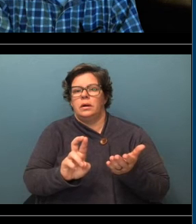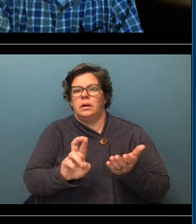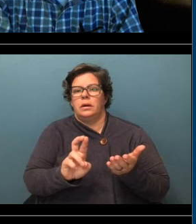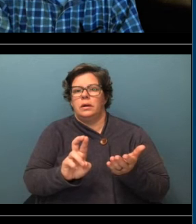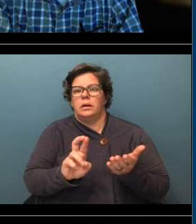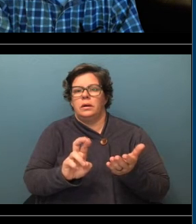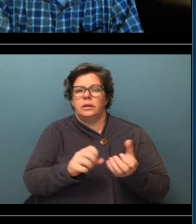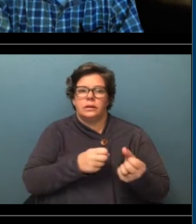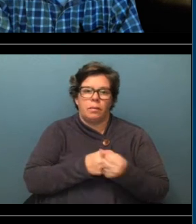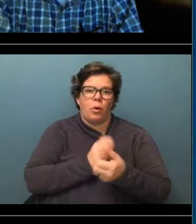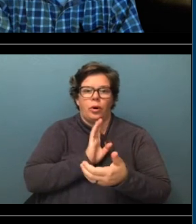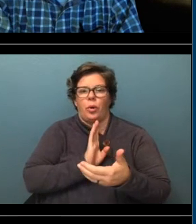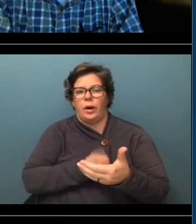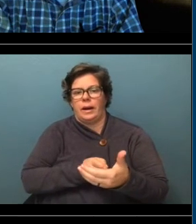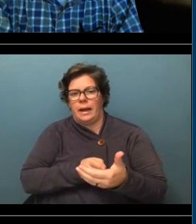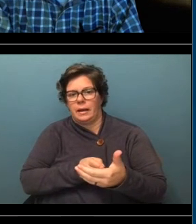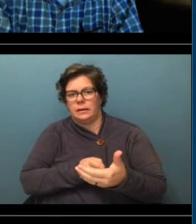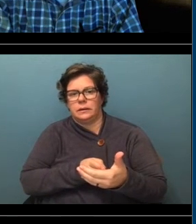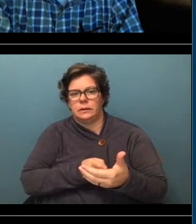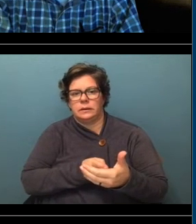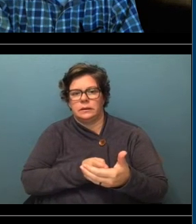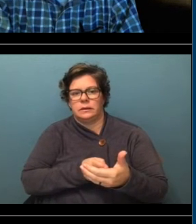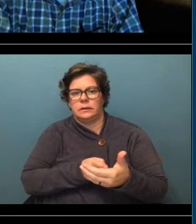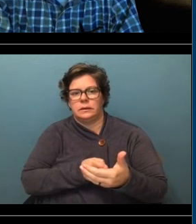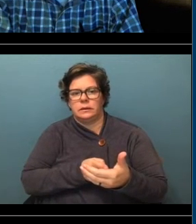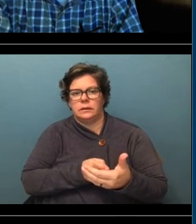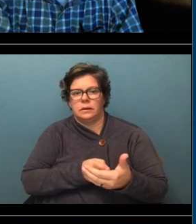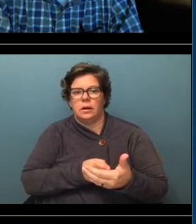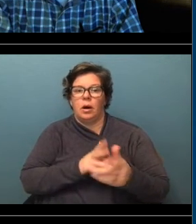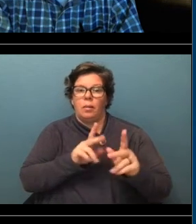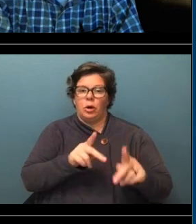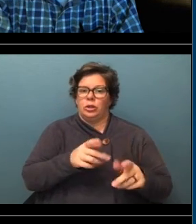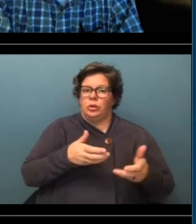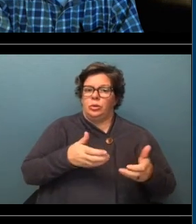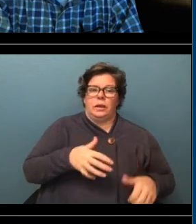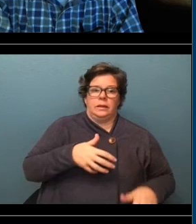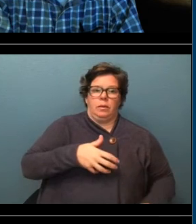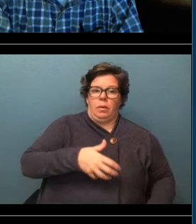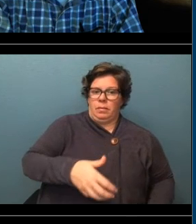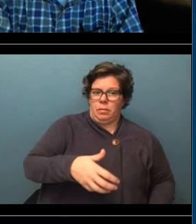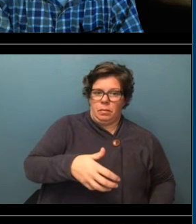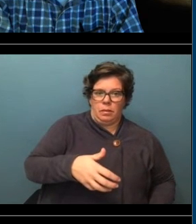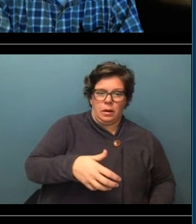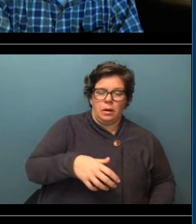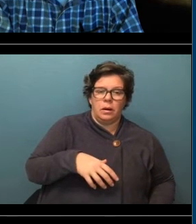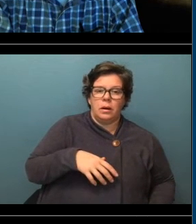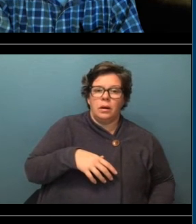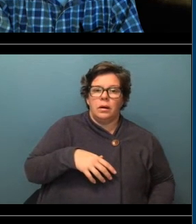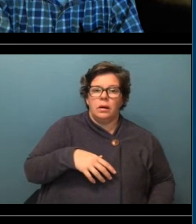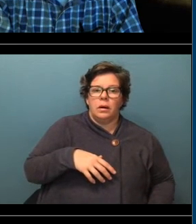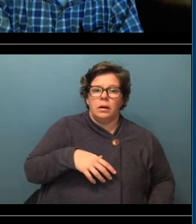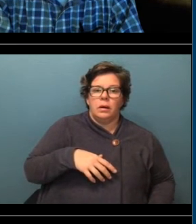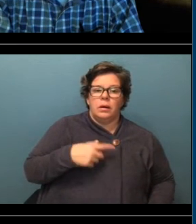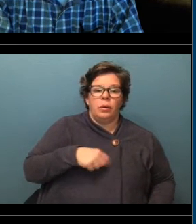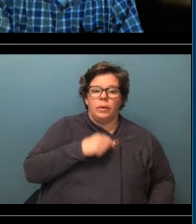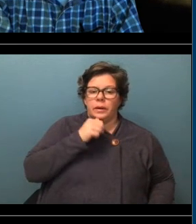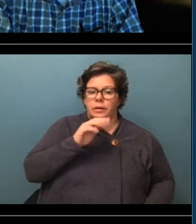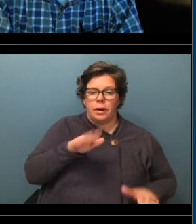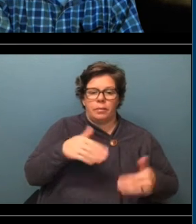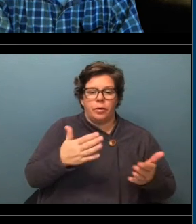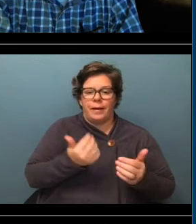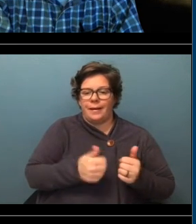against any ideas against the unwanted pregnancy. We do not provide any